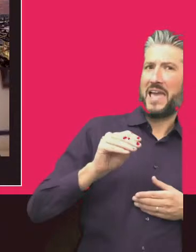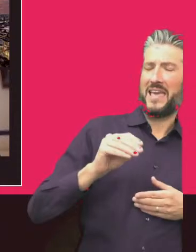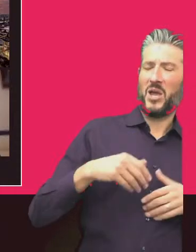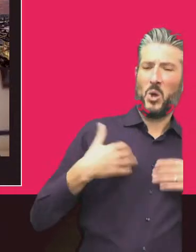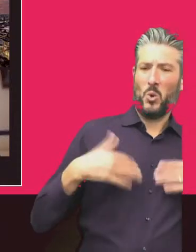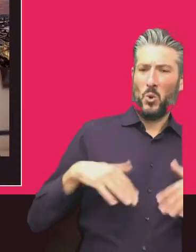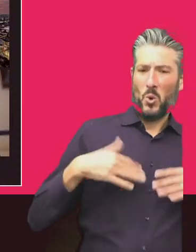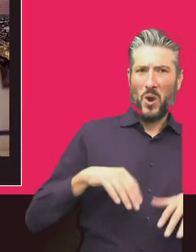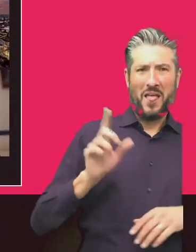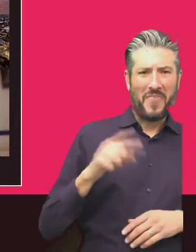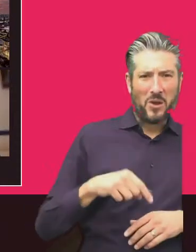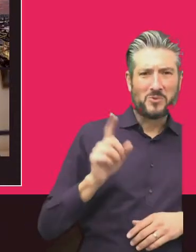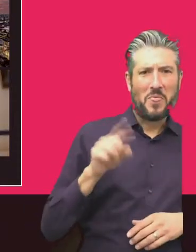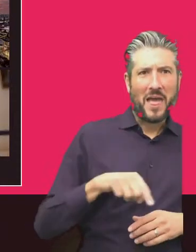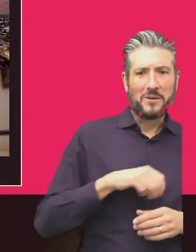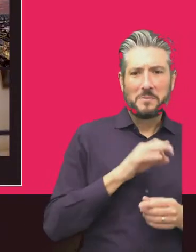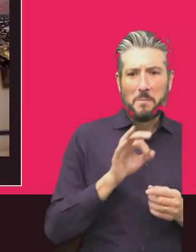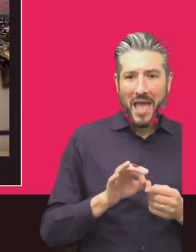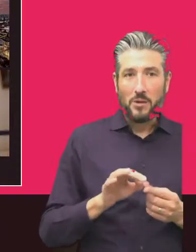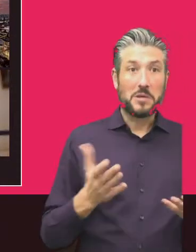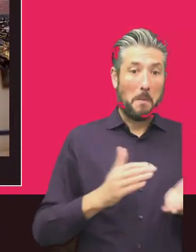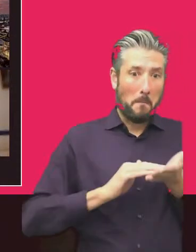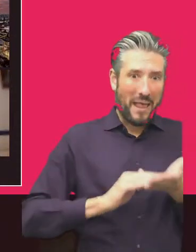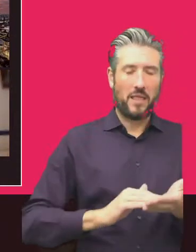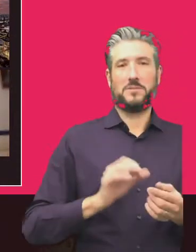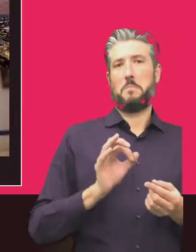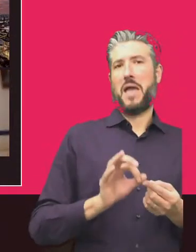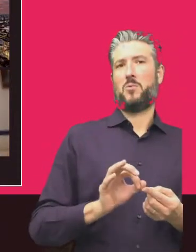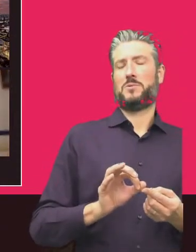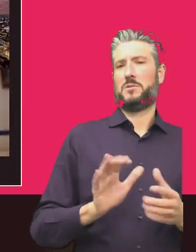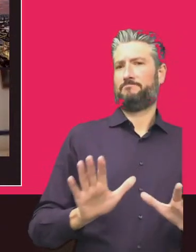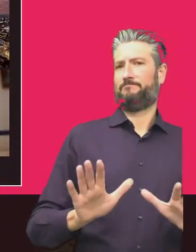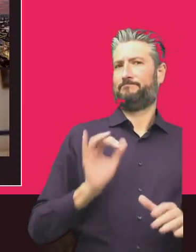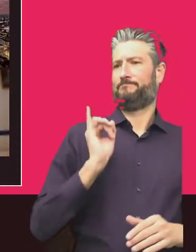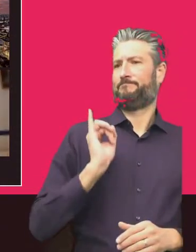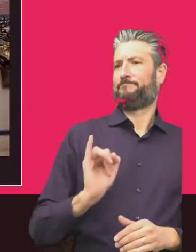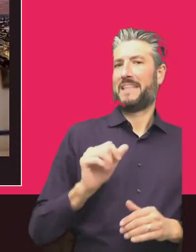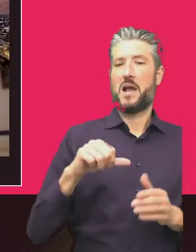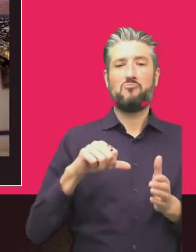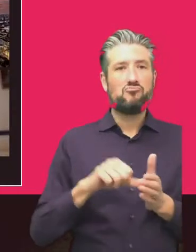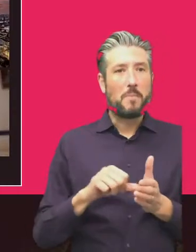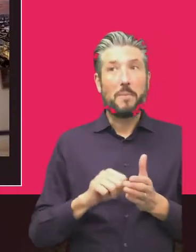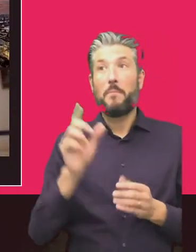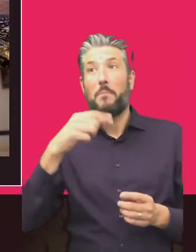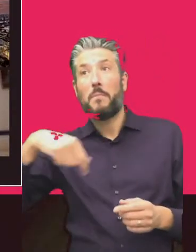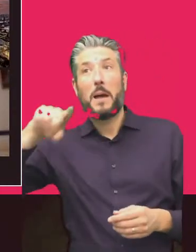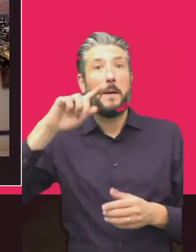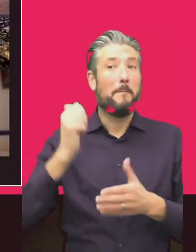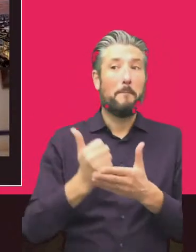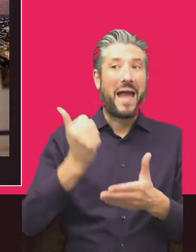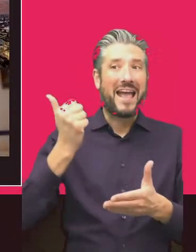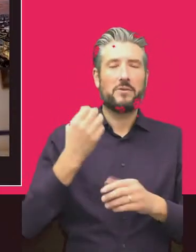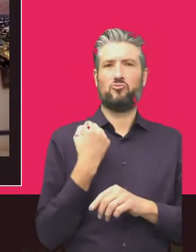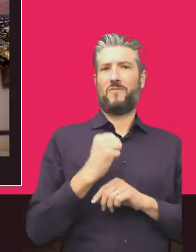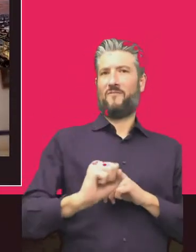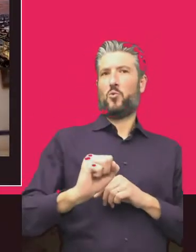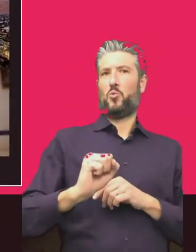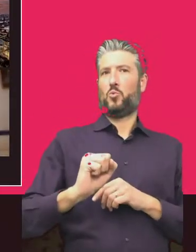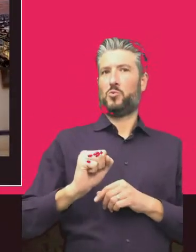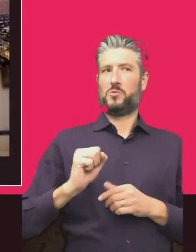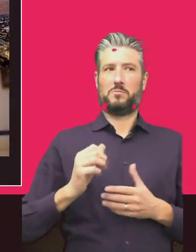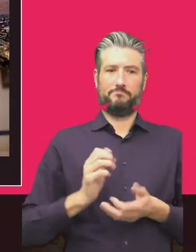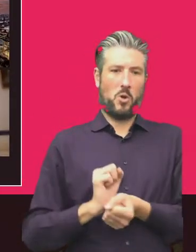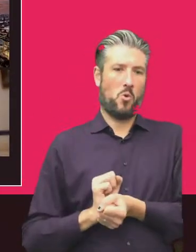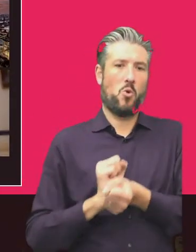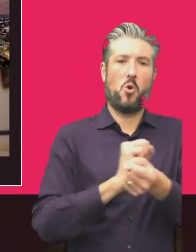certificate, financial institutions are refusing to finance purchases of flats. Hence, this will have a serious impact on the housing market, making it